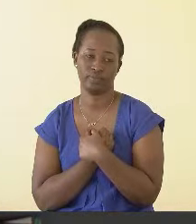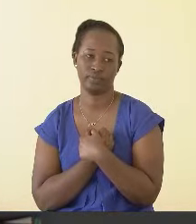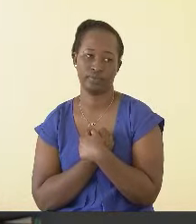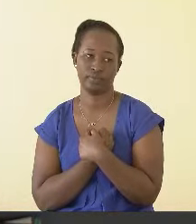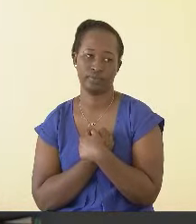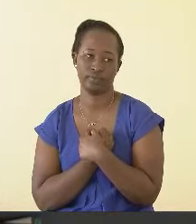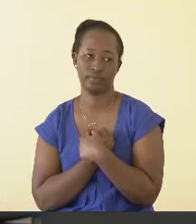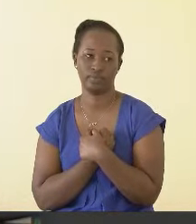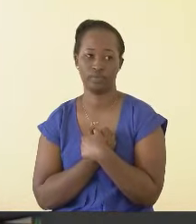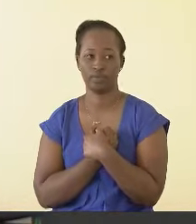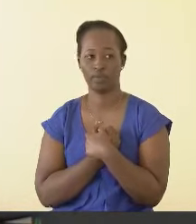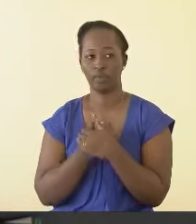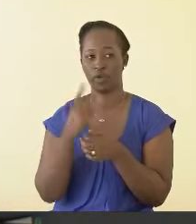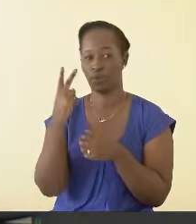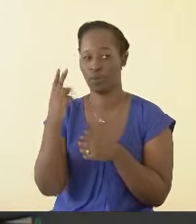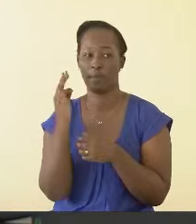2,760,000.